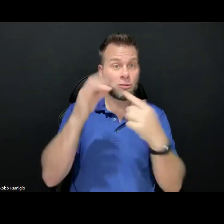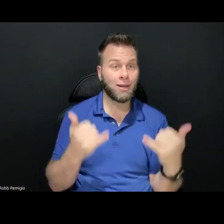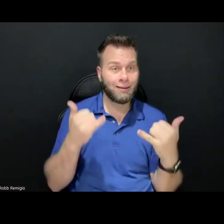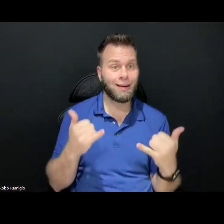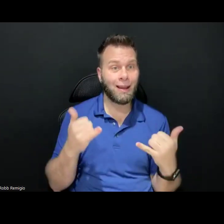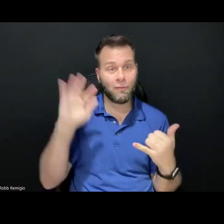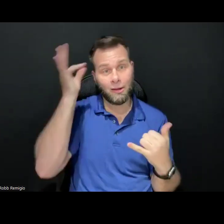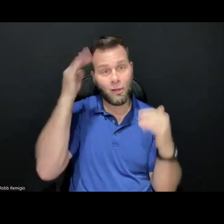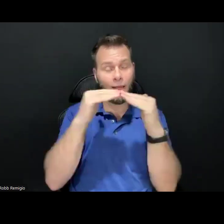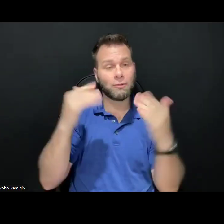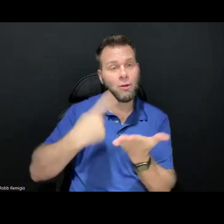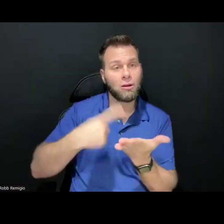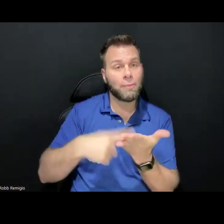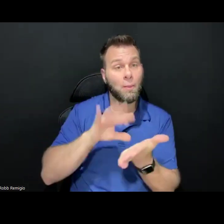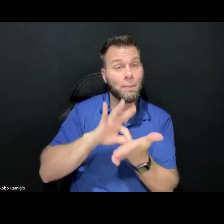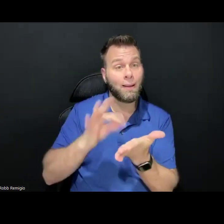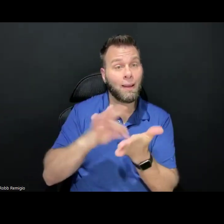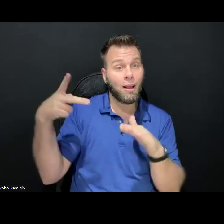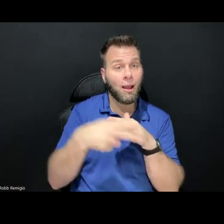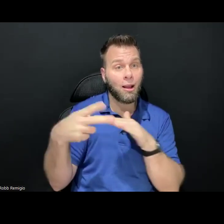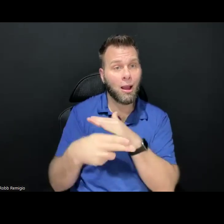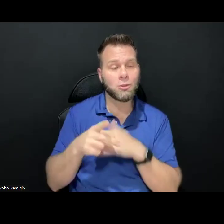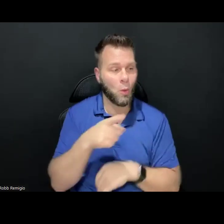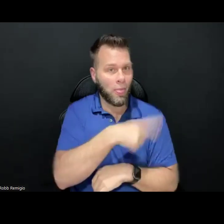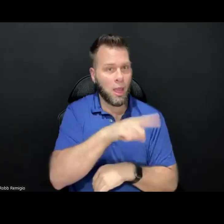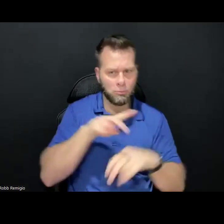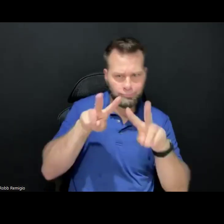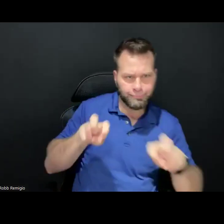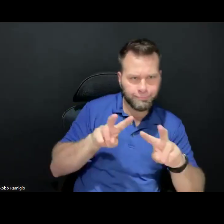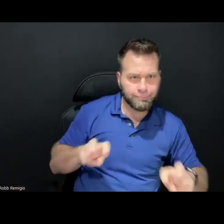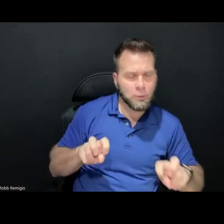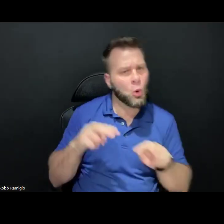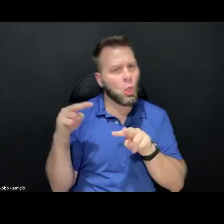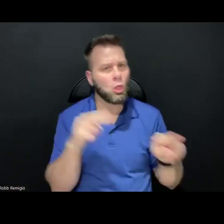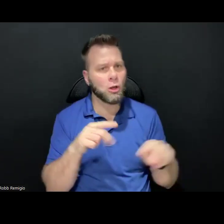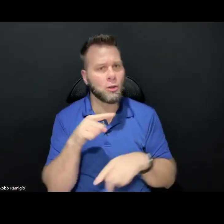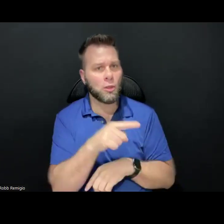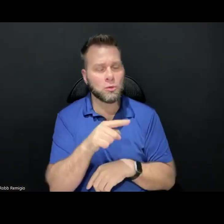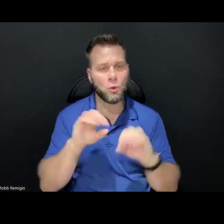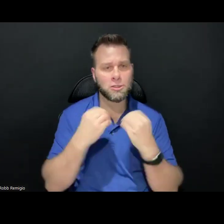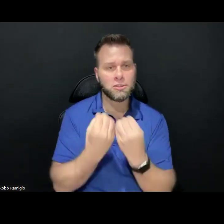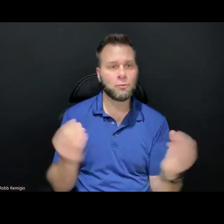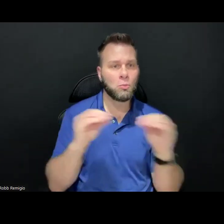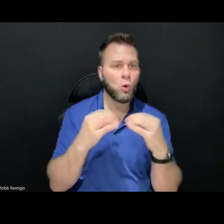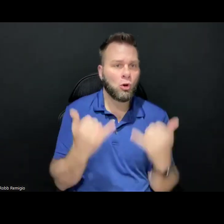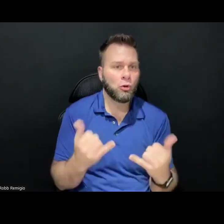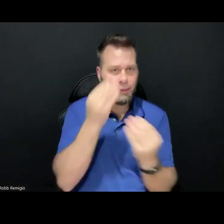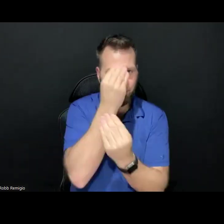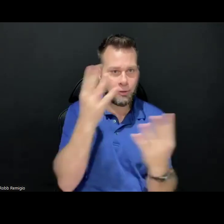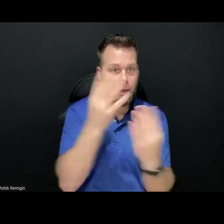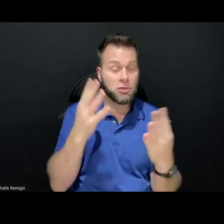at the federal level. So you can continue to look to organizations like that for more up-to-date information as it becomes